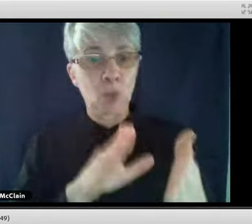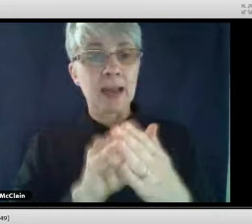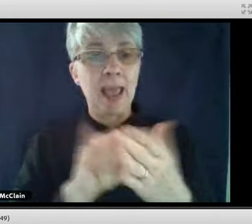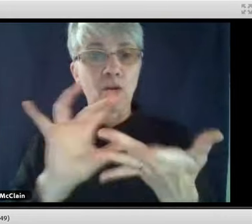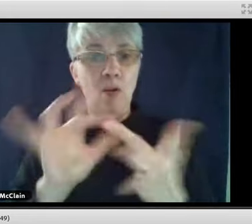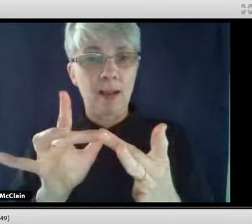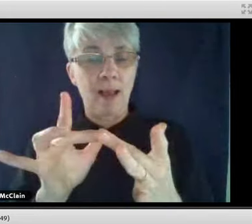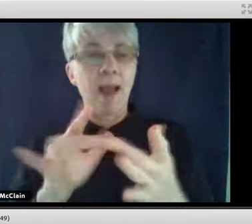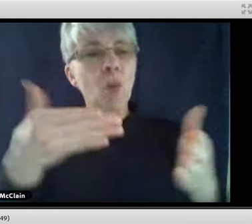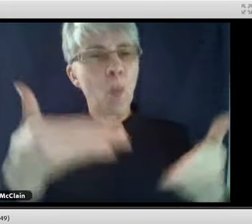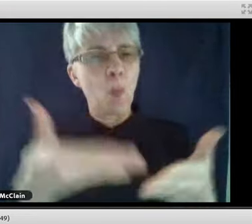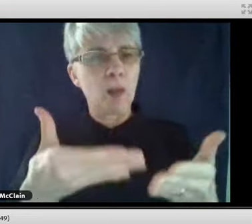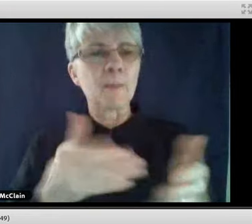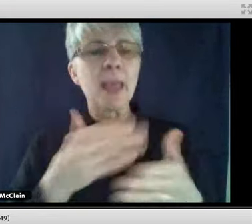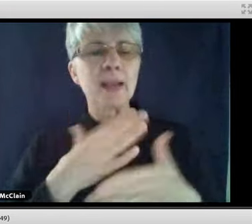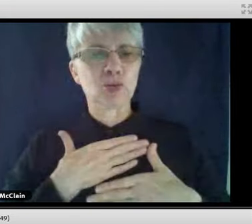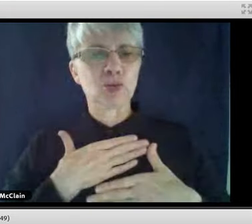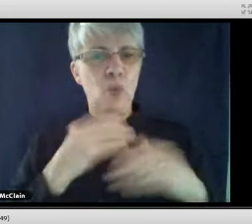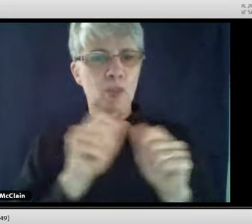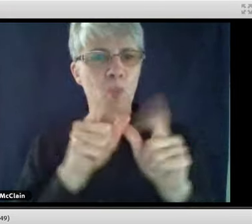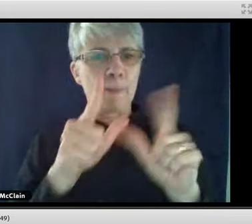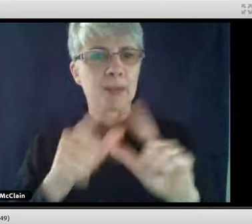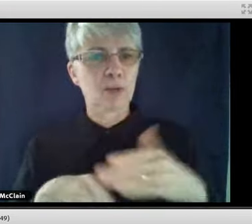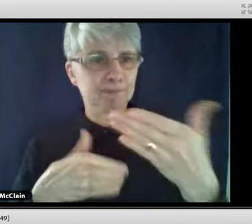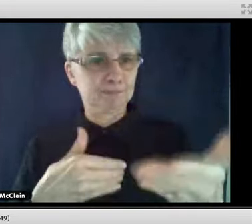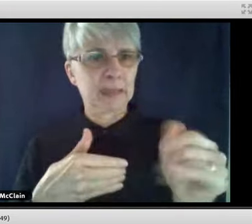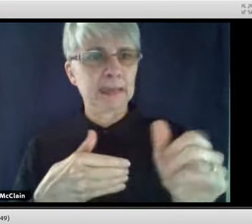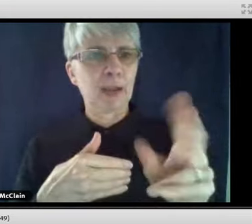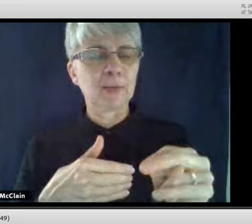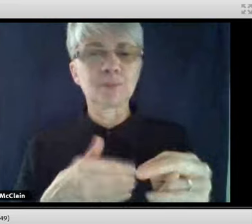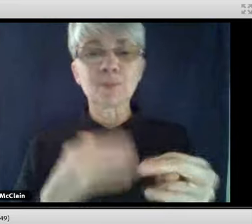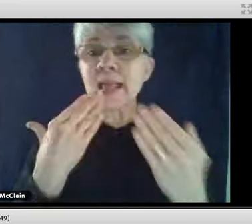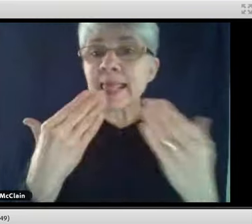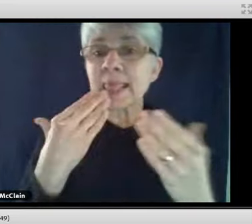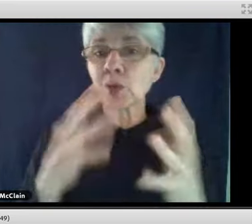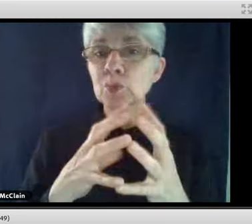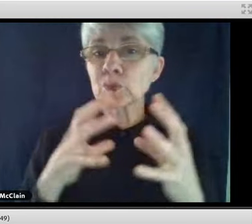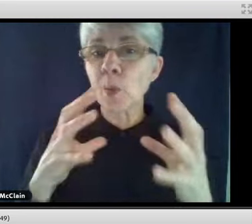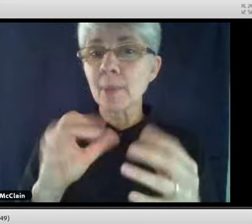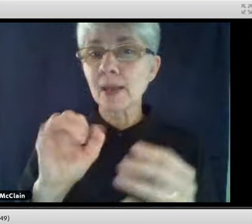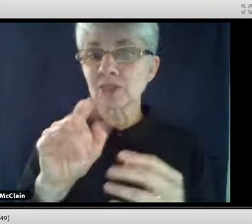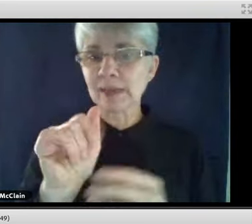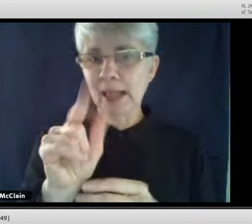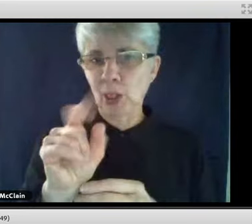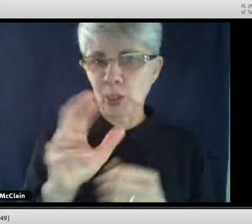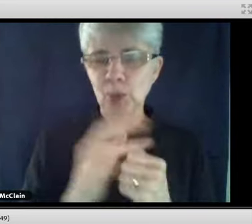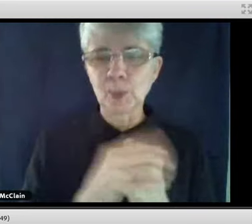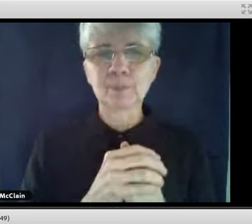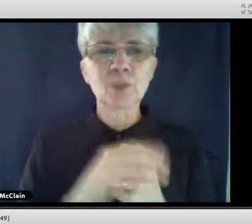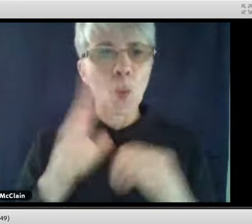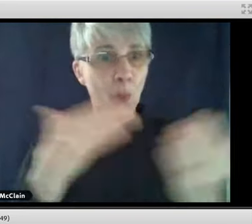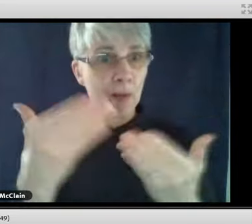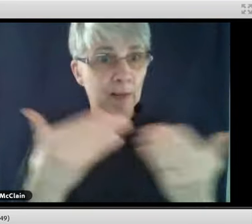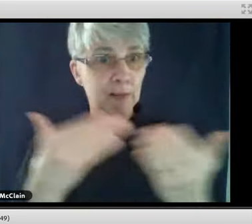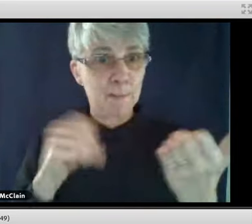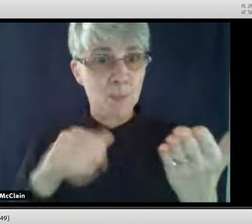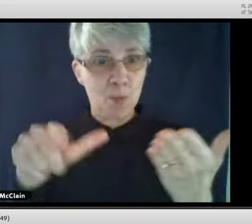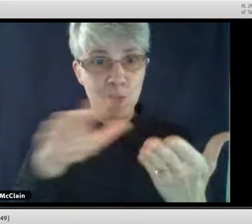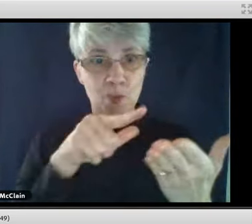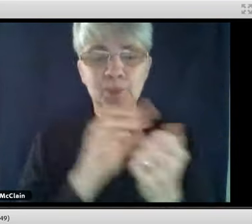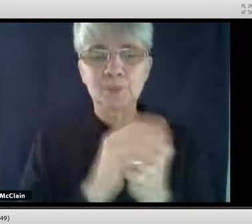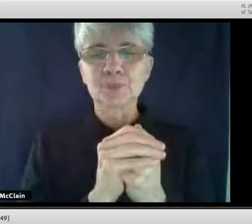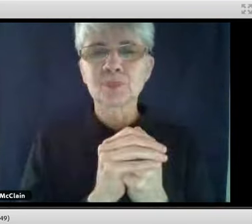Please welcome Dr. Karen Snow and enjoy her webinar this morning. All right, thank you so much, Taylor. Welcome,